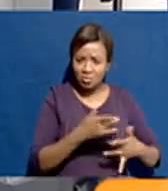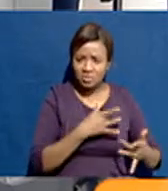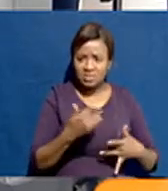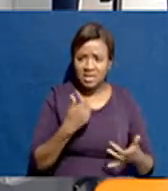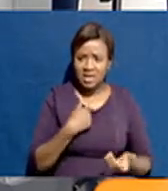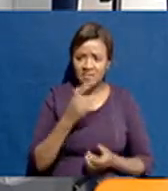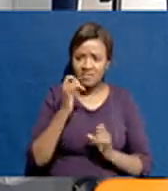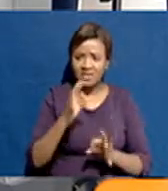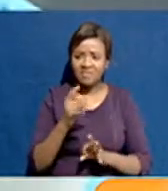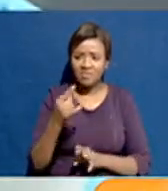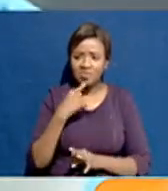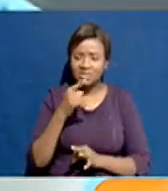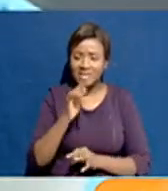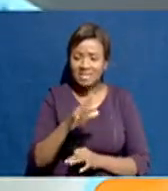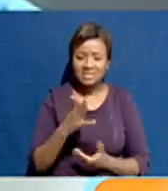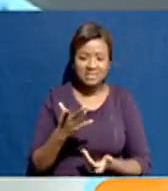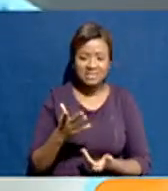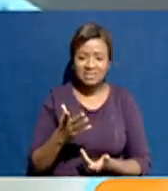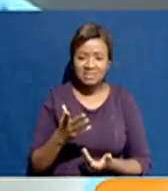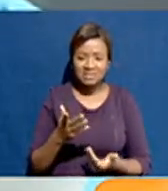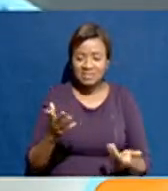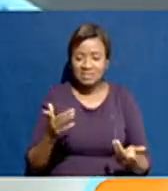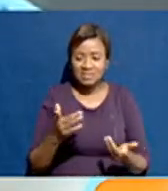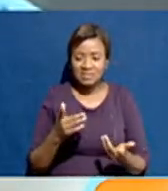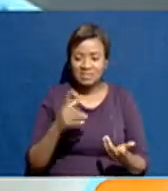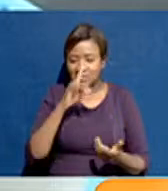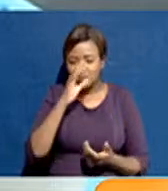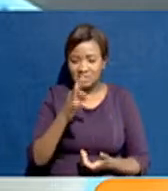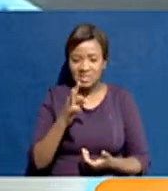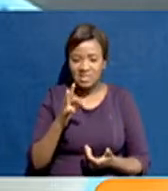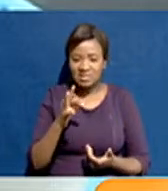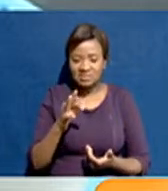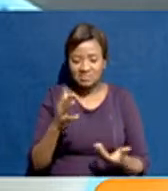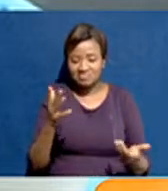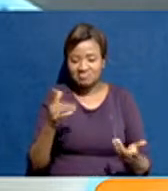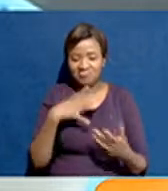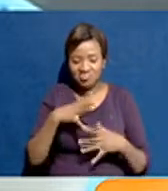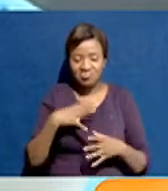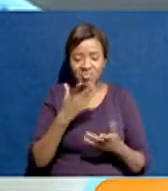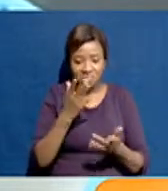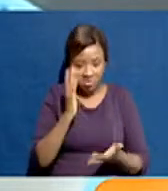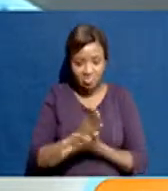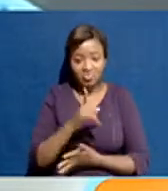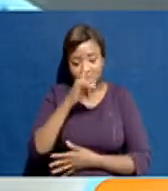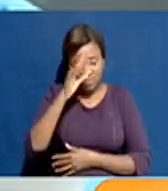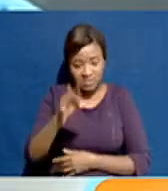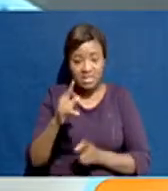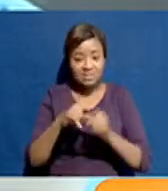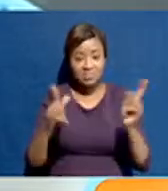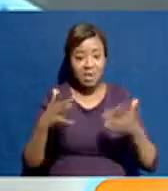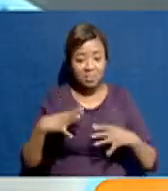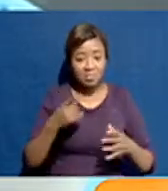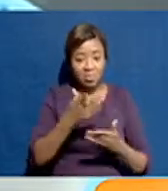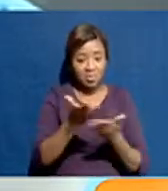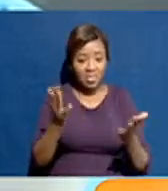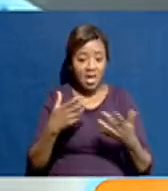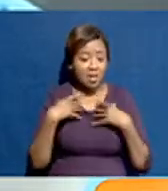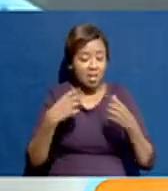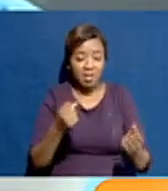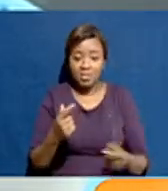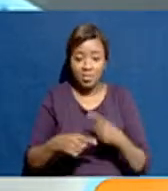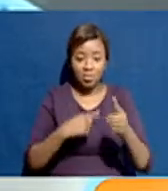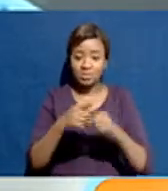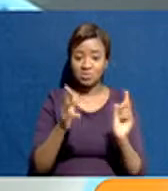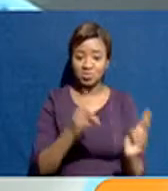a death sentence and we can clearly show that people are doing well, young people look at any one of you and they're like, uyu,